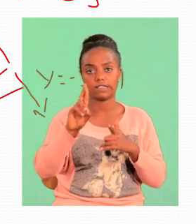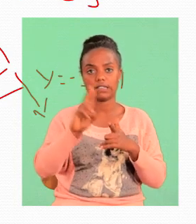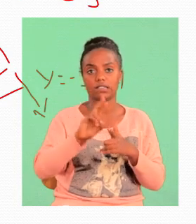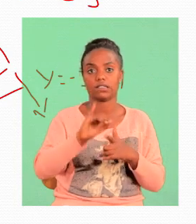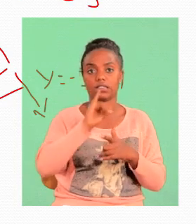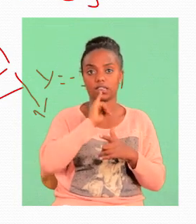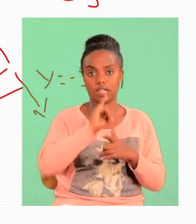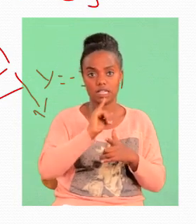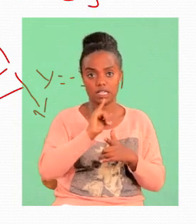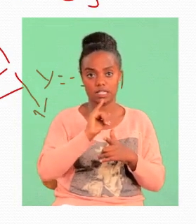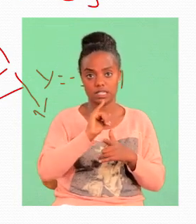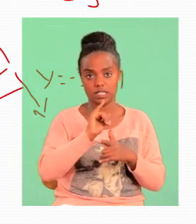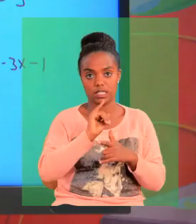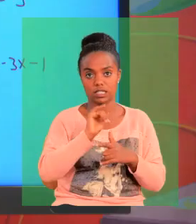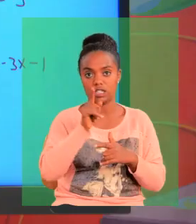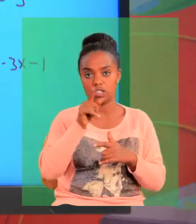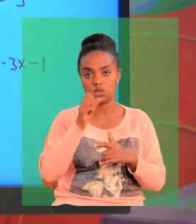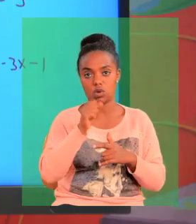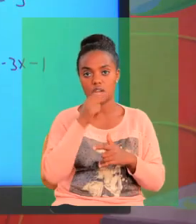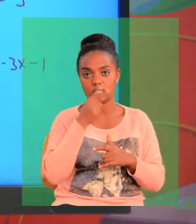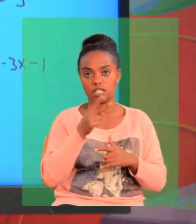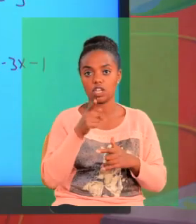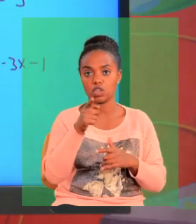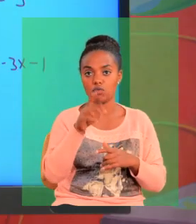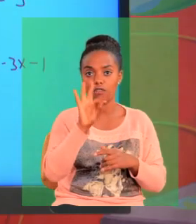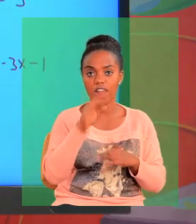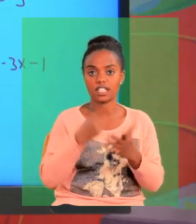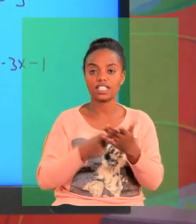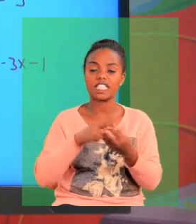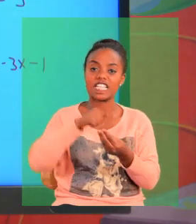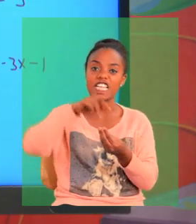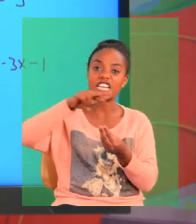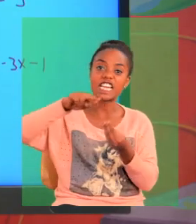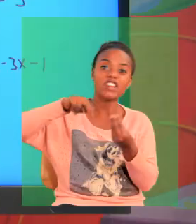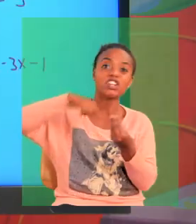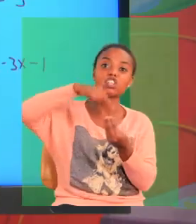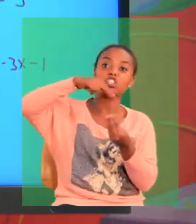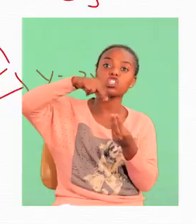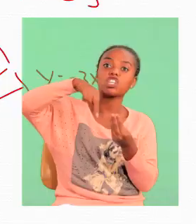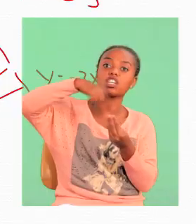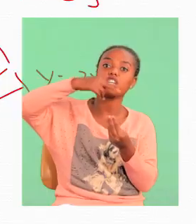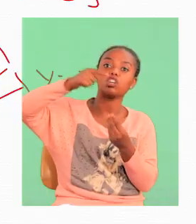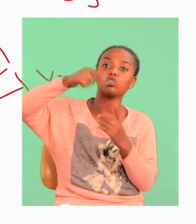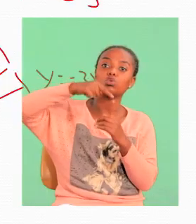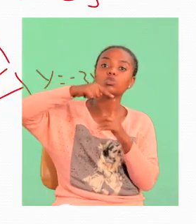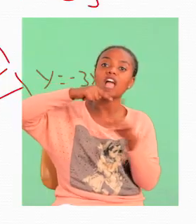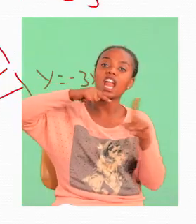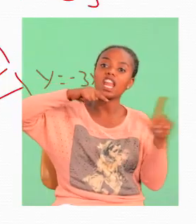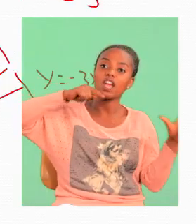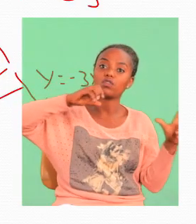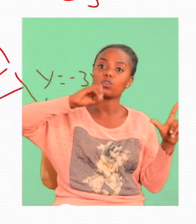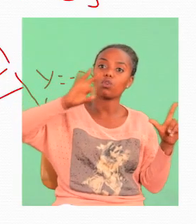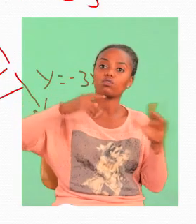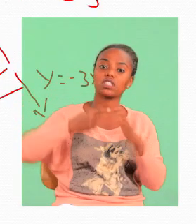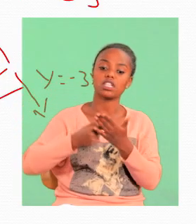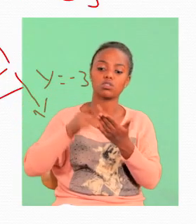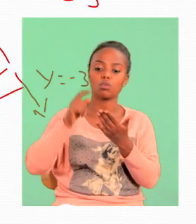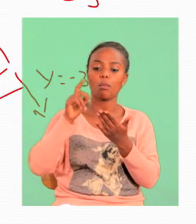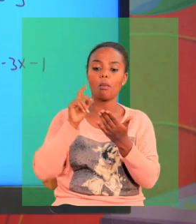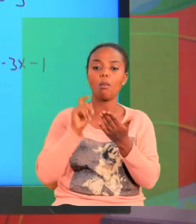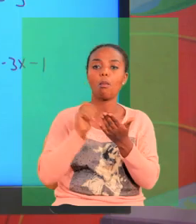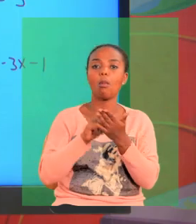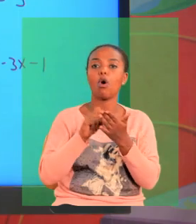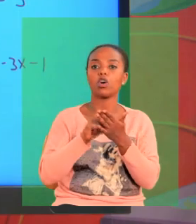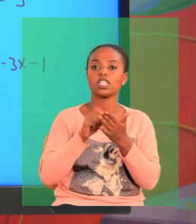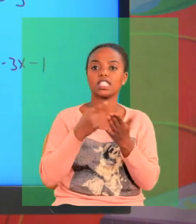is equal to, as you can see, you'll find this region to the left of this point. Since this